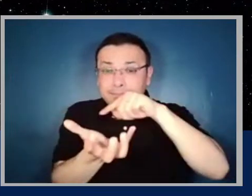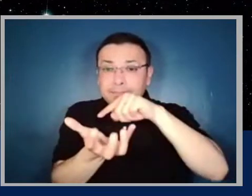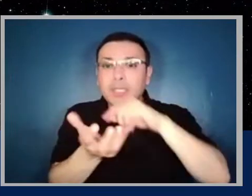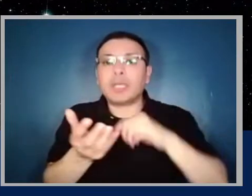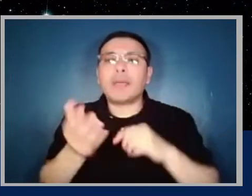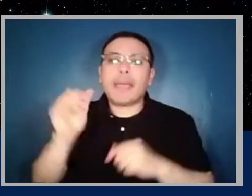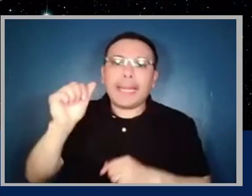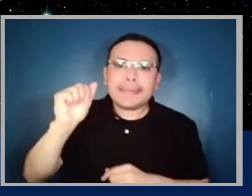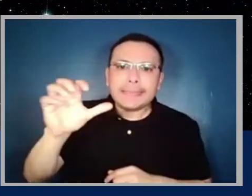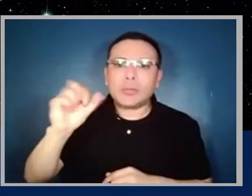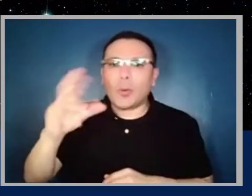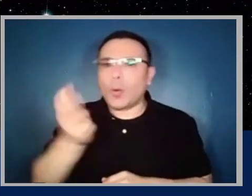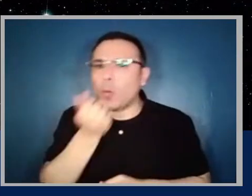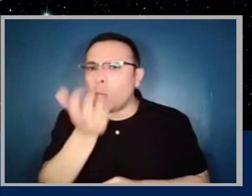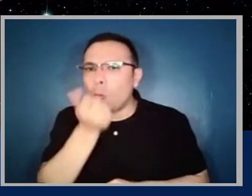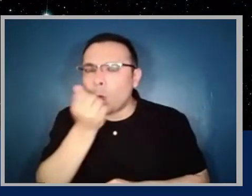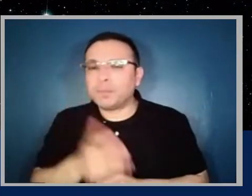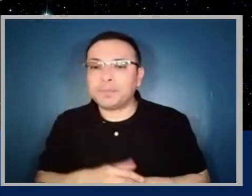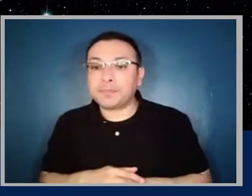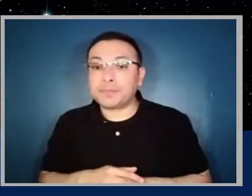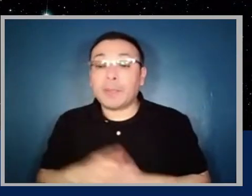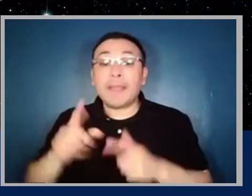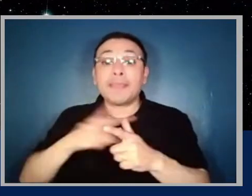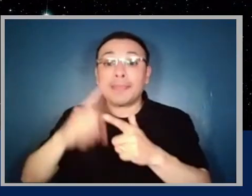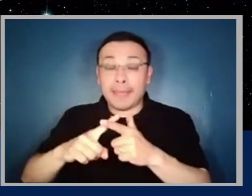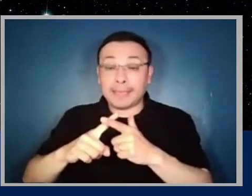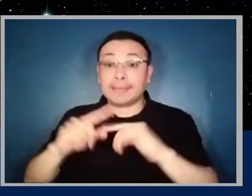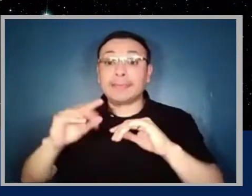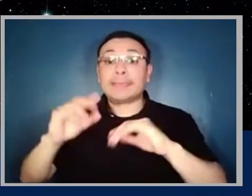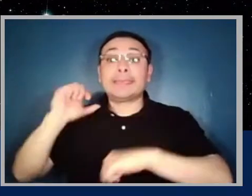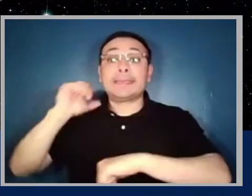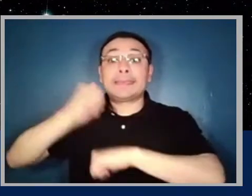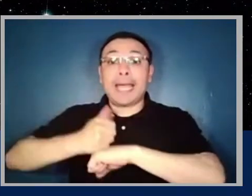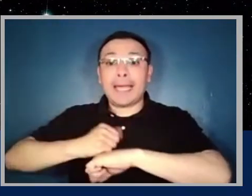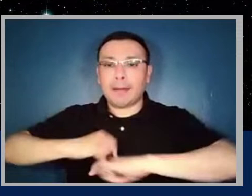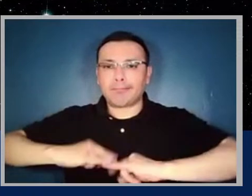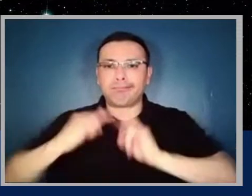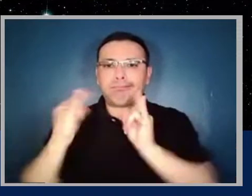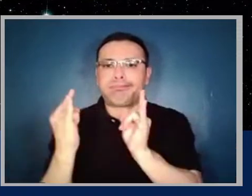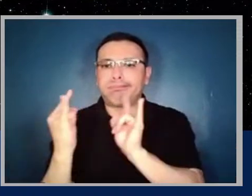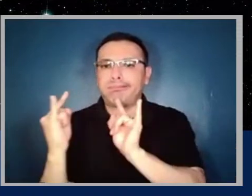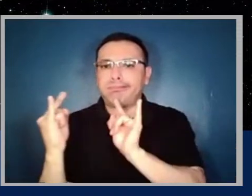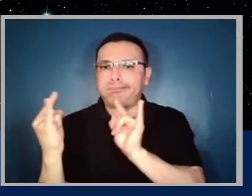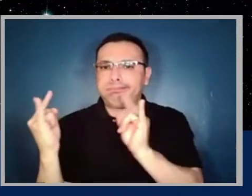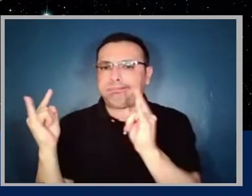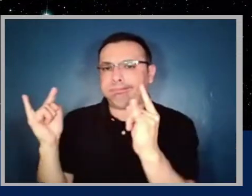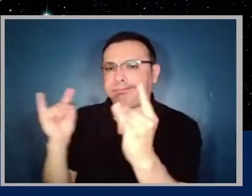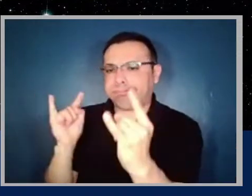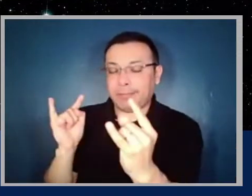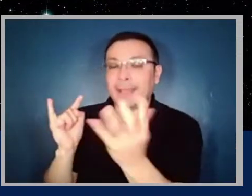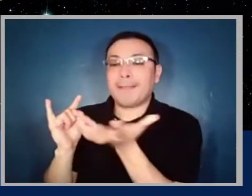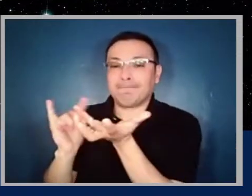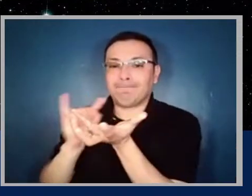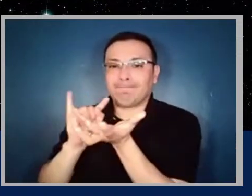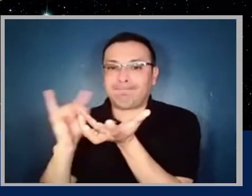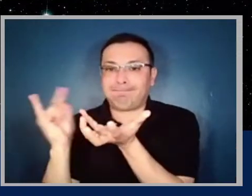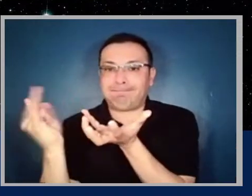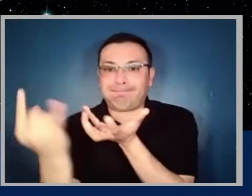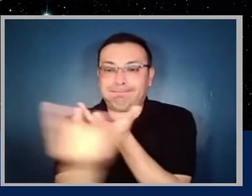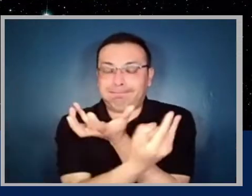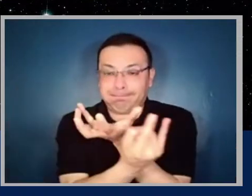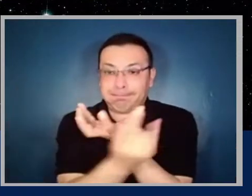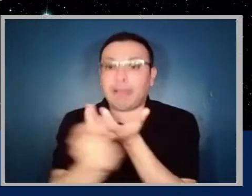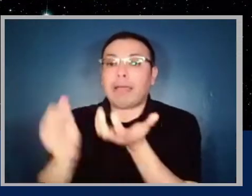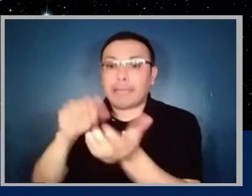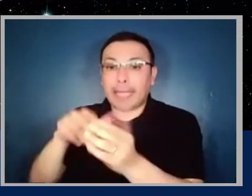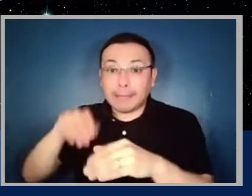up what equates to some scaffolding and start doing very similar crew egress style operations, where we